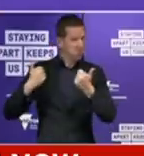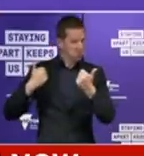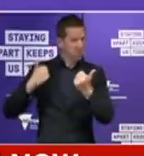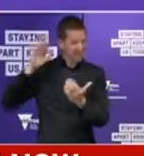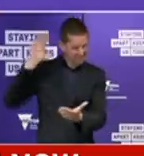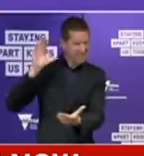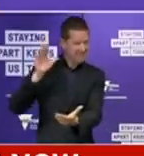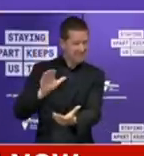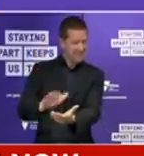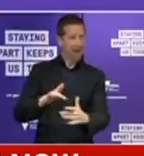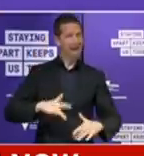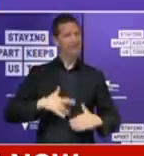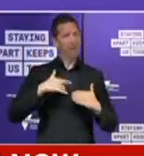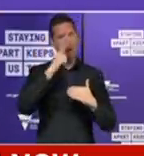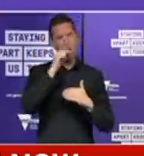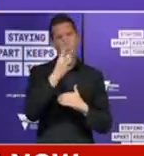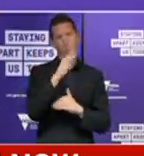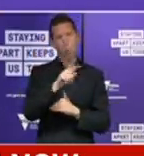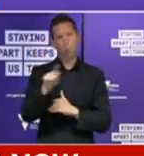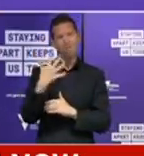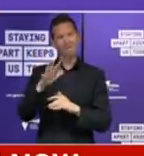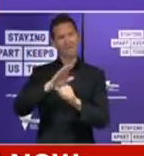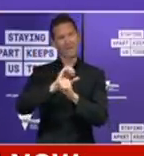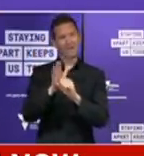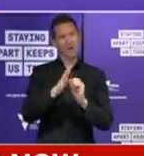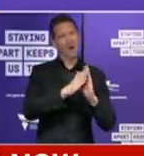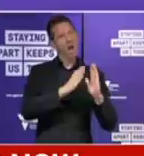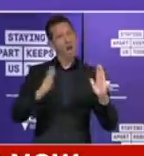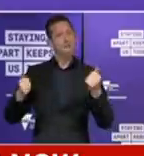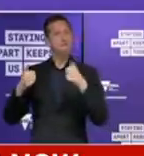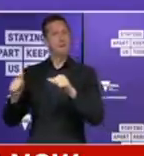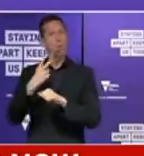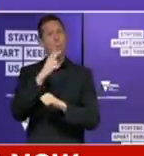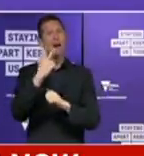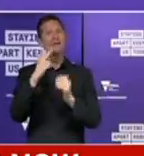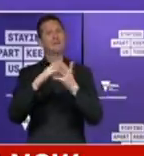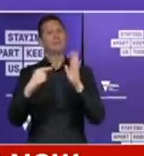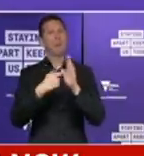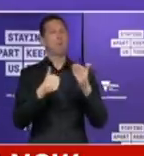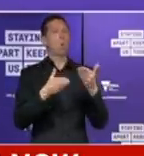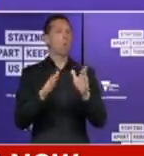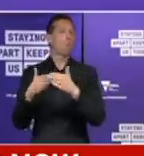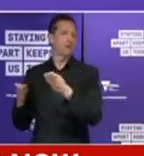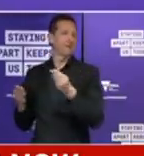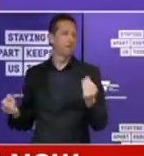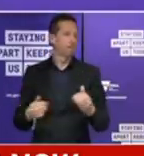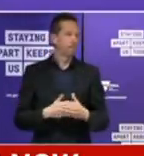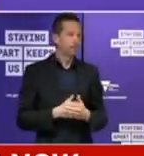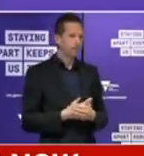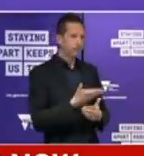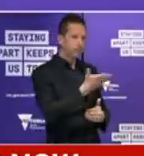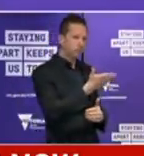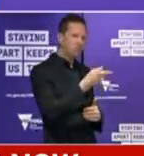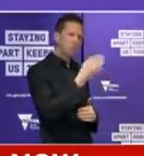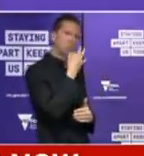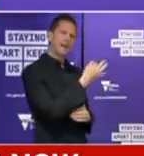50 band and stay there, so that on the 28th of September we can take some very significant steps. Speaking of numbers being a little bit stubborn, yes. I